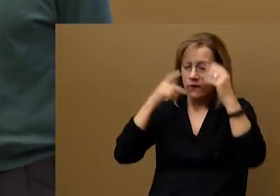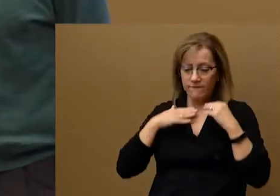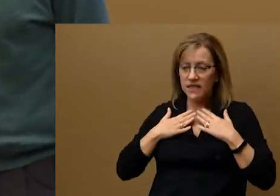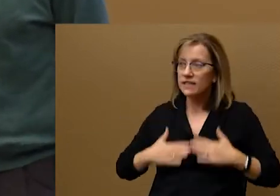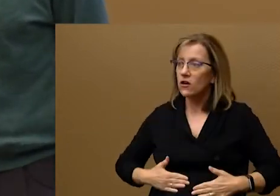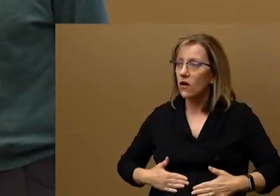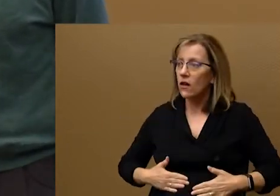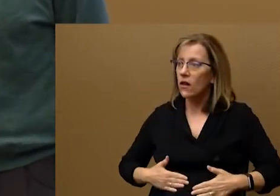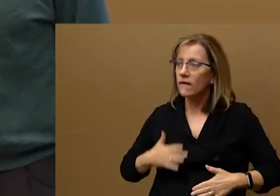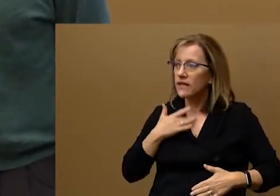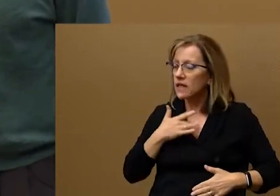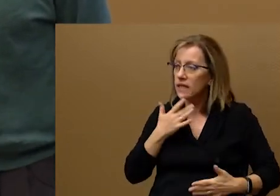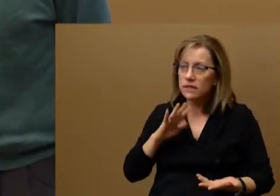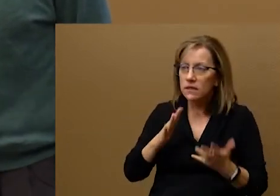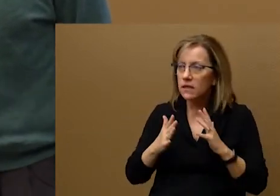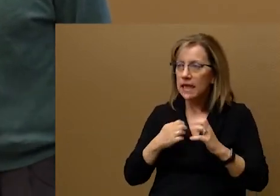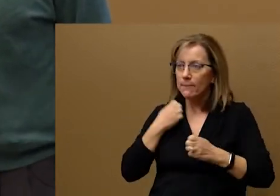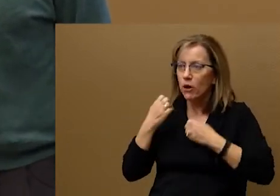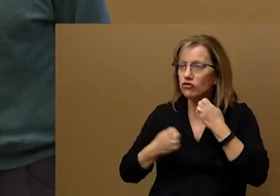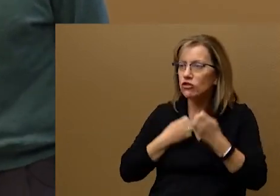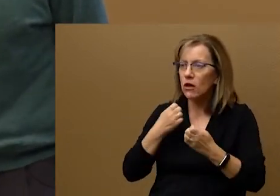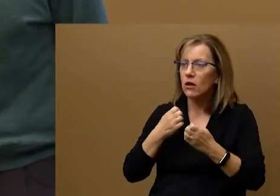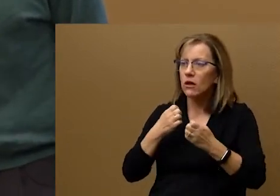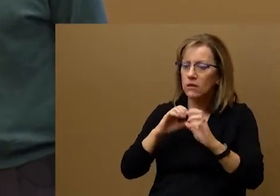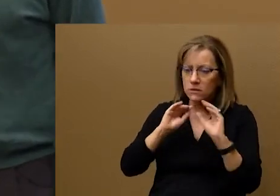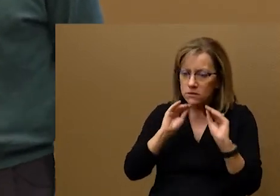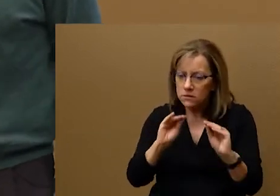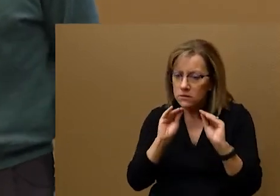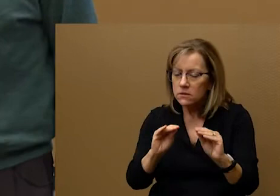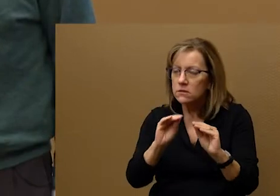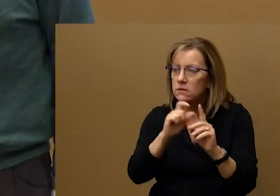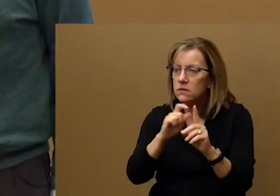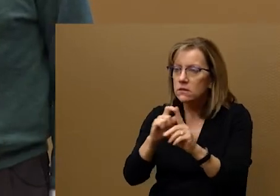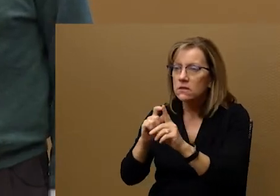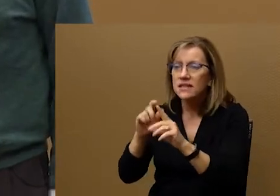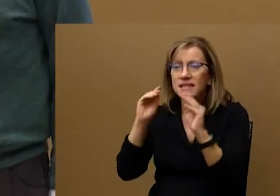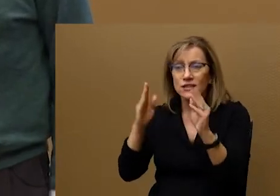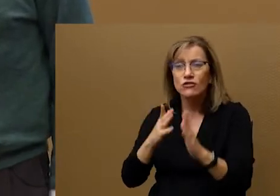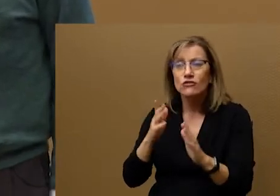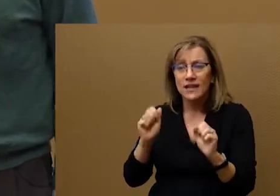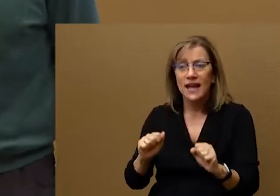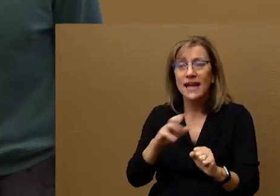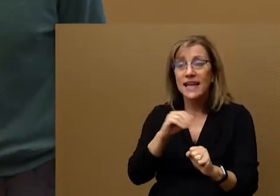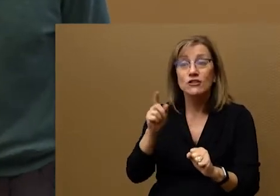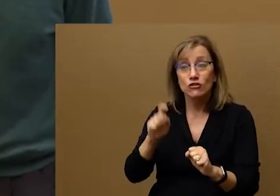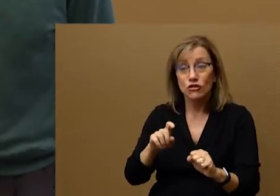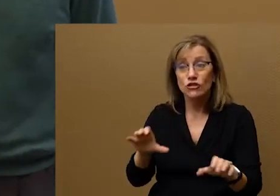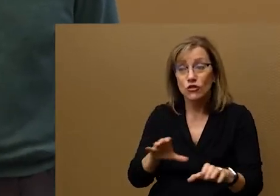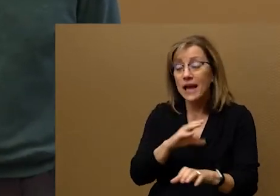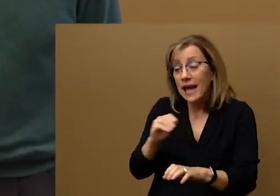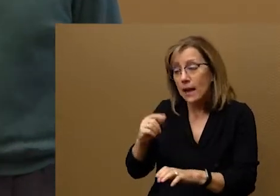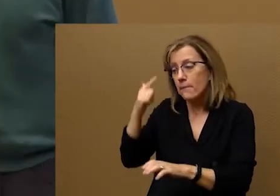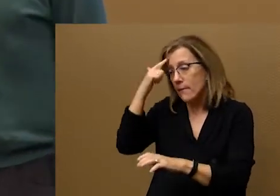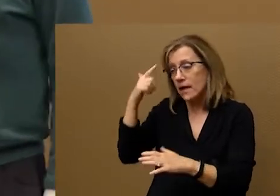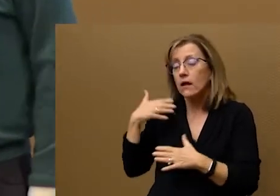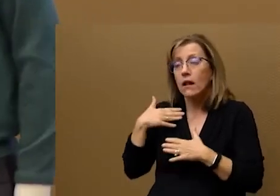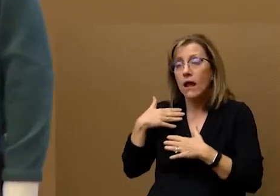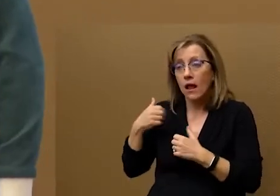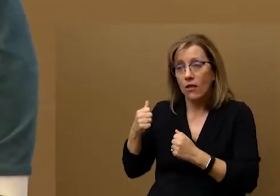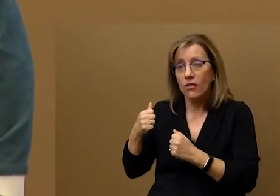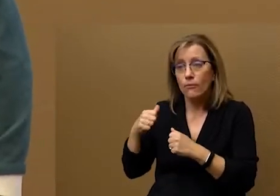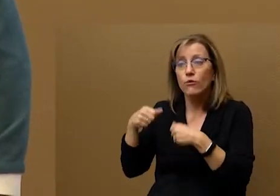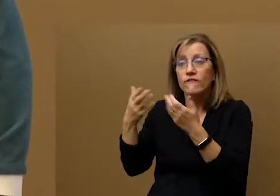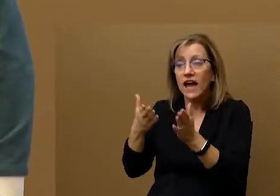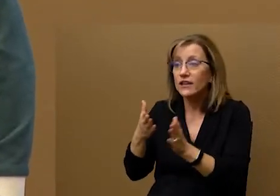kinds of physical sensations. The teaching of emotional vocabulary is something that teachers can and should do, and mental